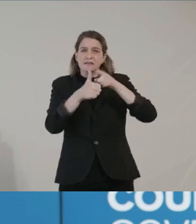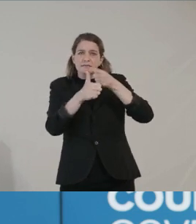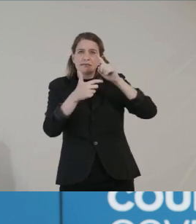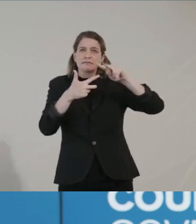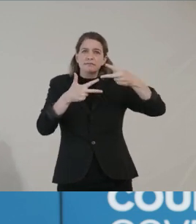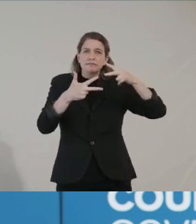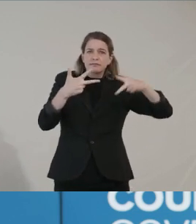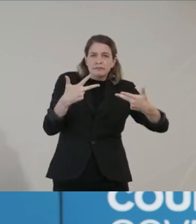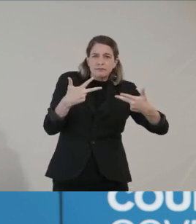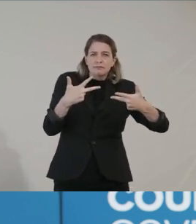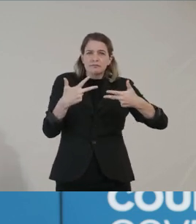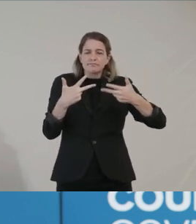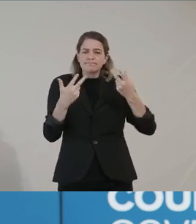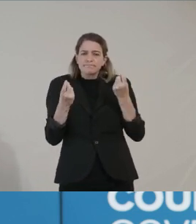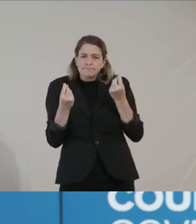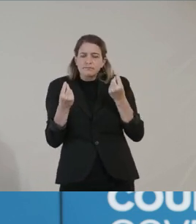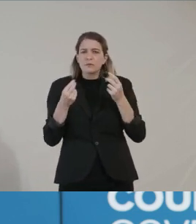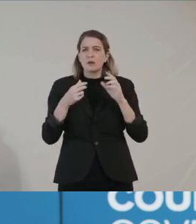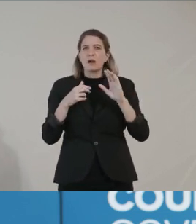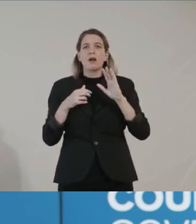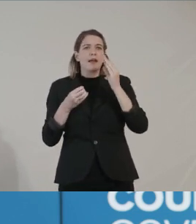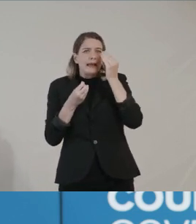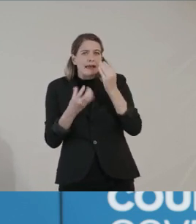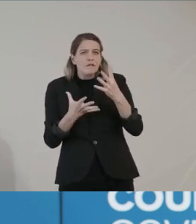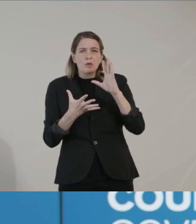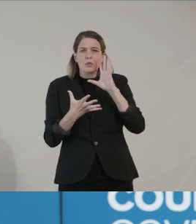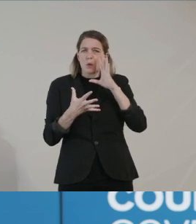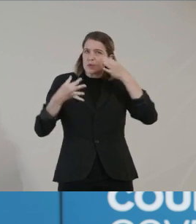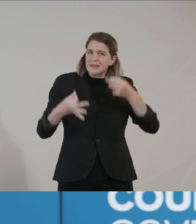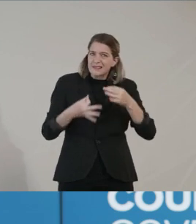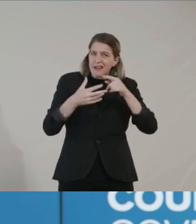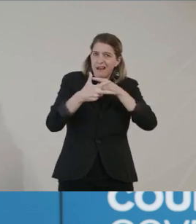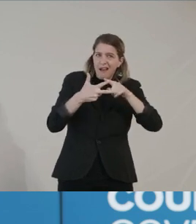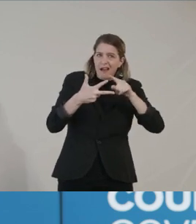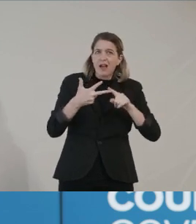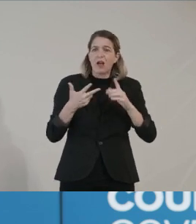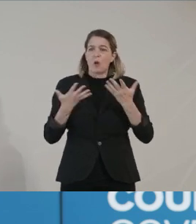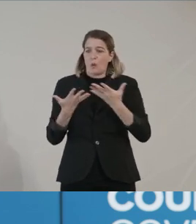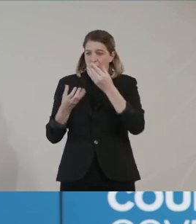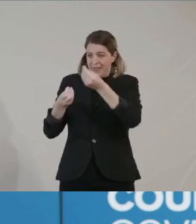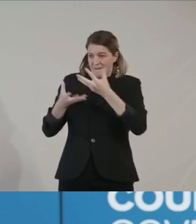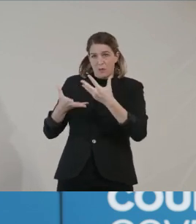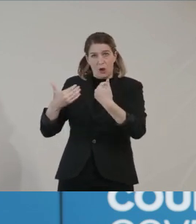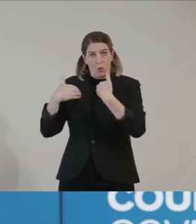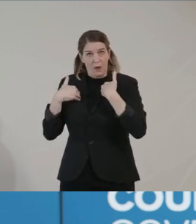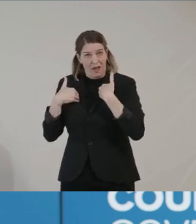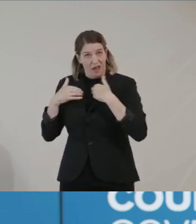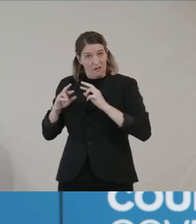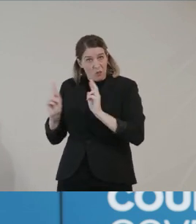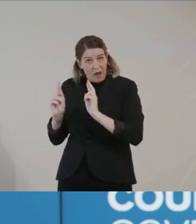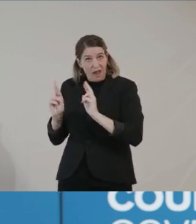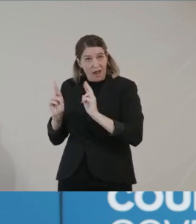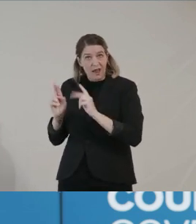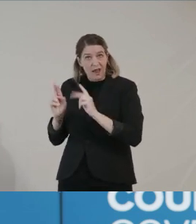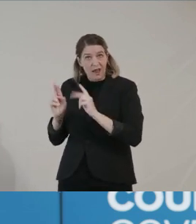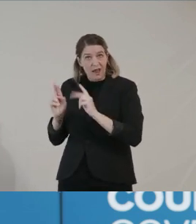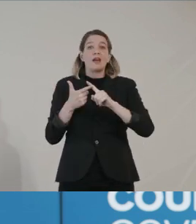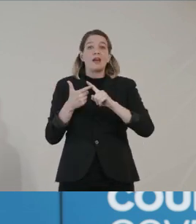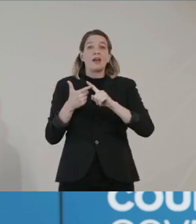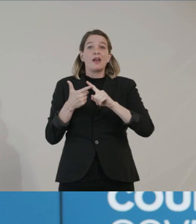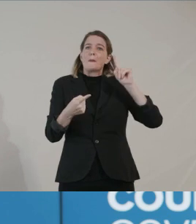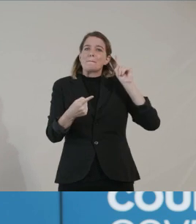and readiness. It will mitigate the risk of resurgence. We have come a